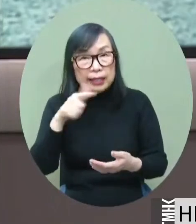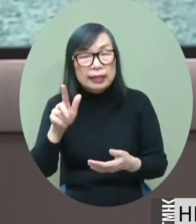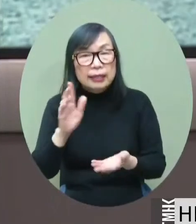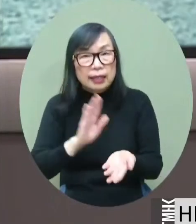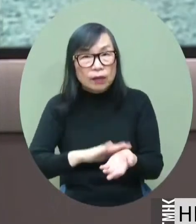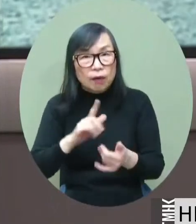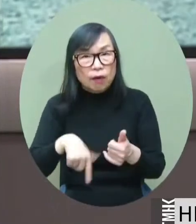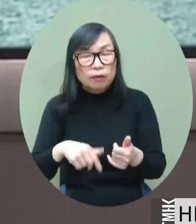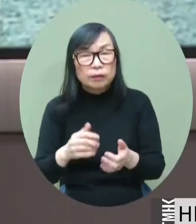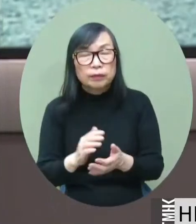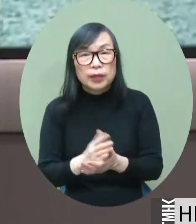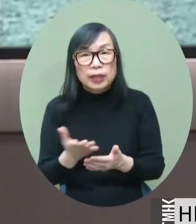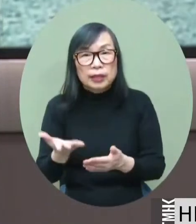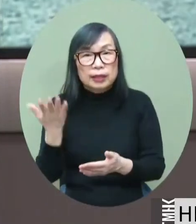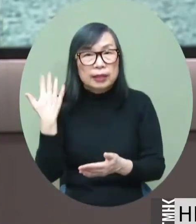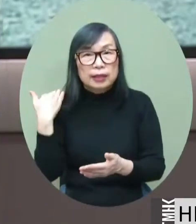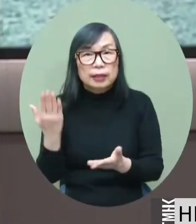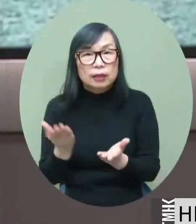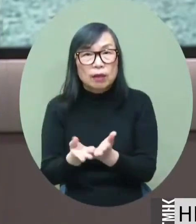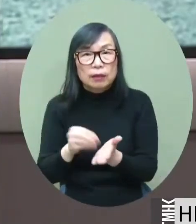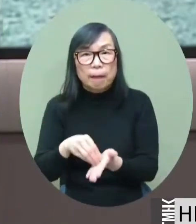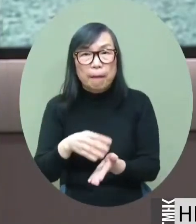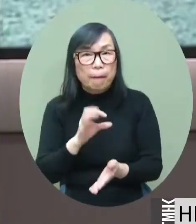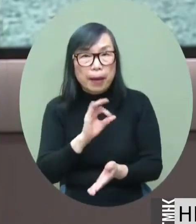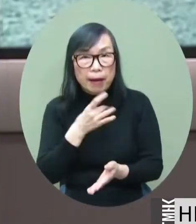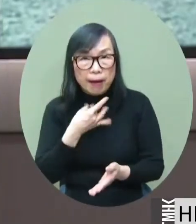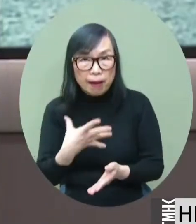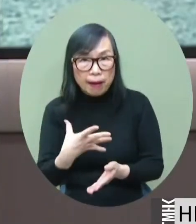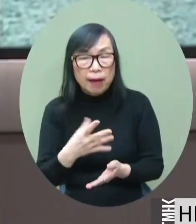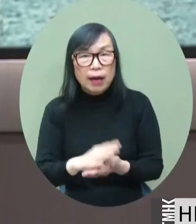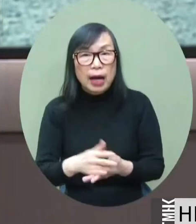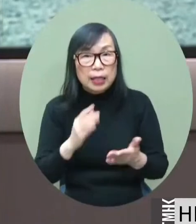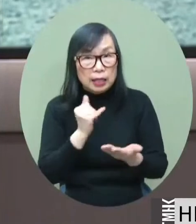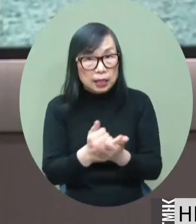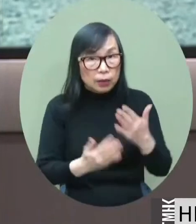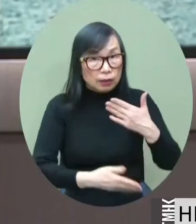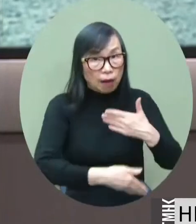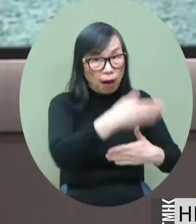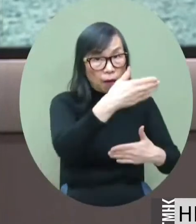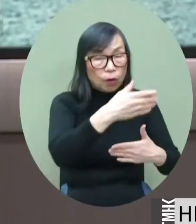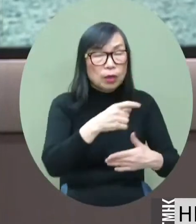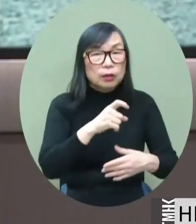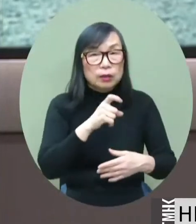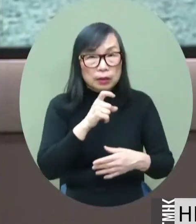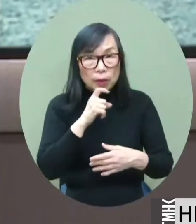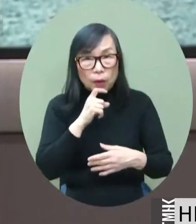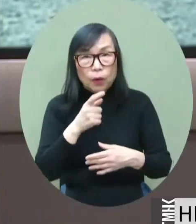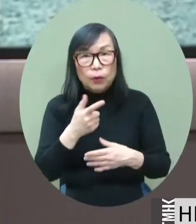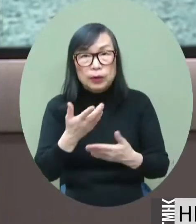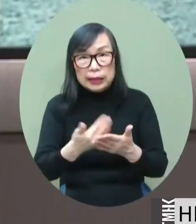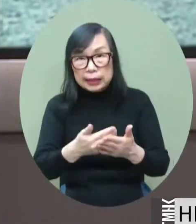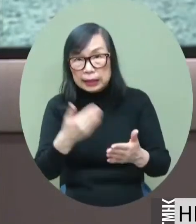So the cases identified at RTD operations are all new cases.